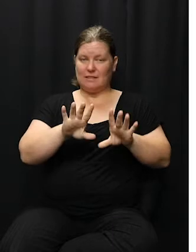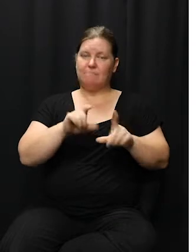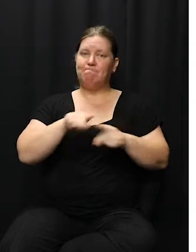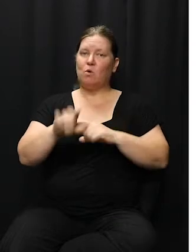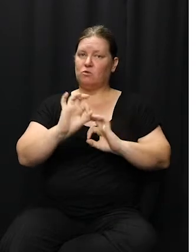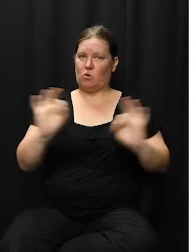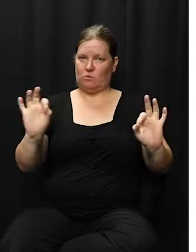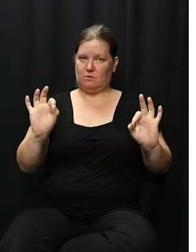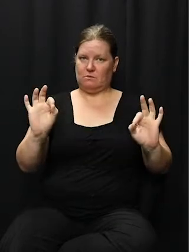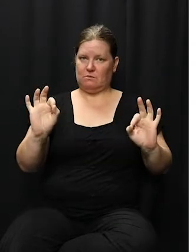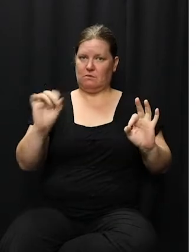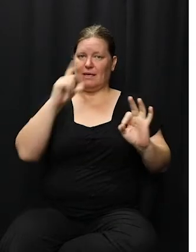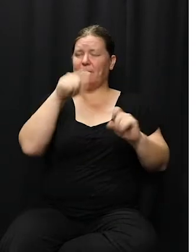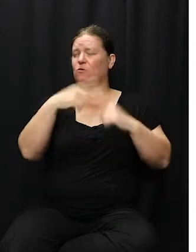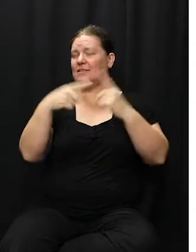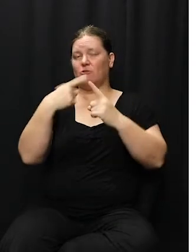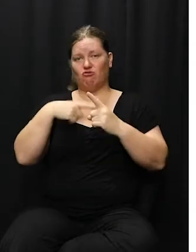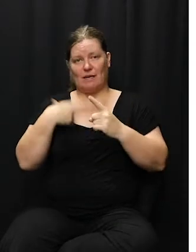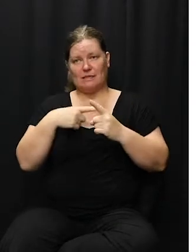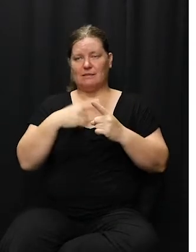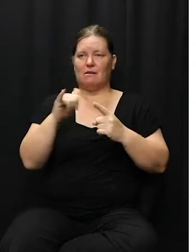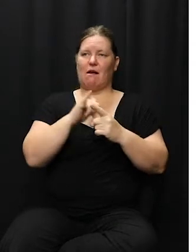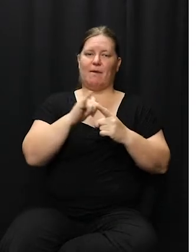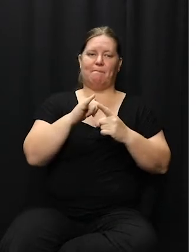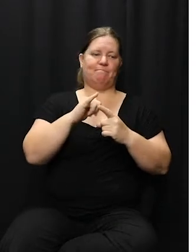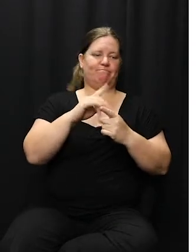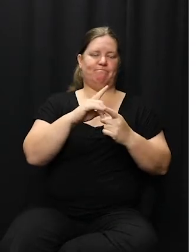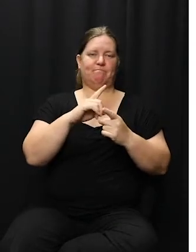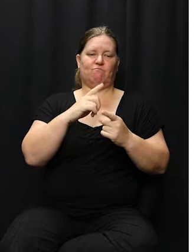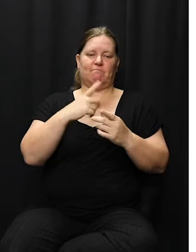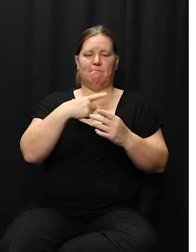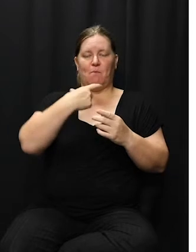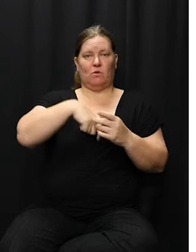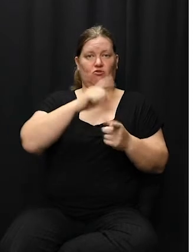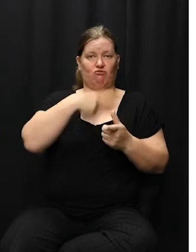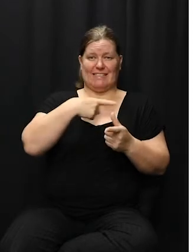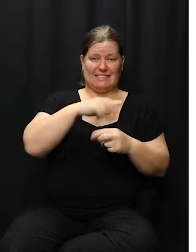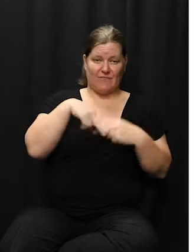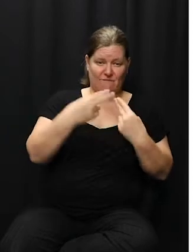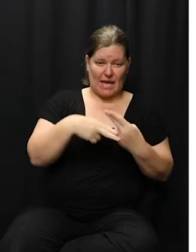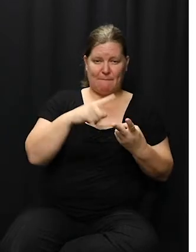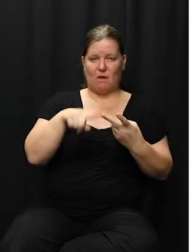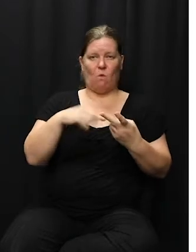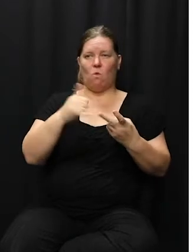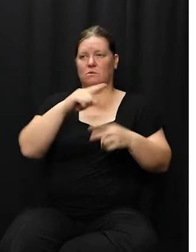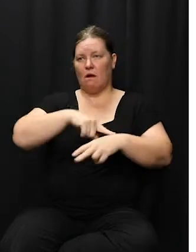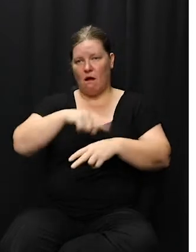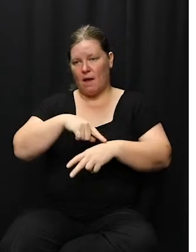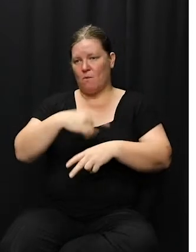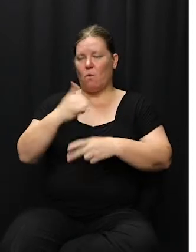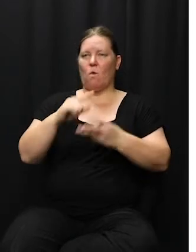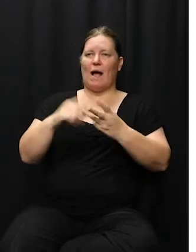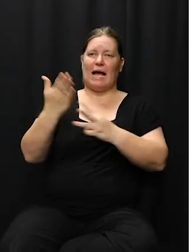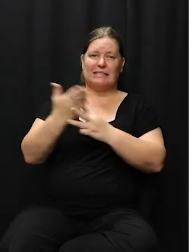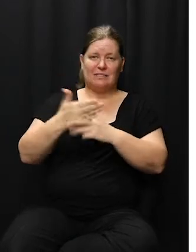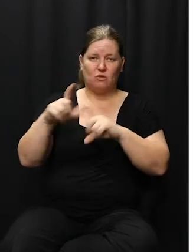that choose sign, for different reasons, just don't actually learn to sign themselves. It could be personal reasons with their family